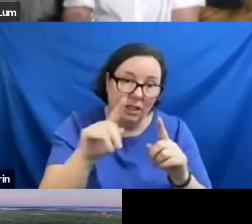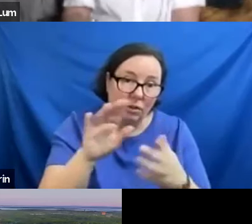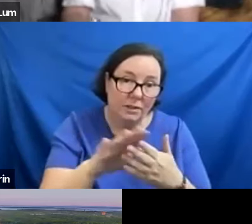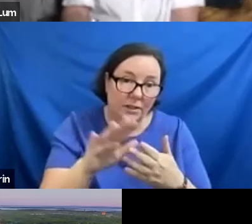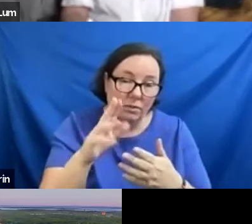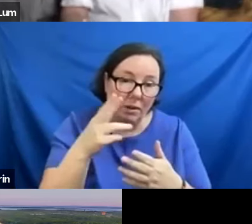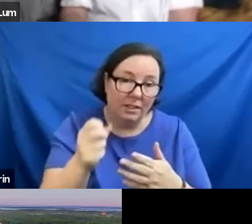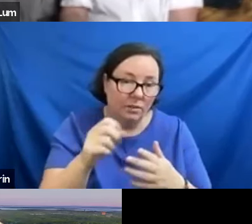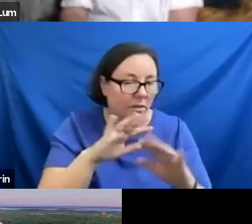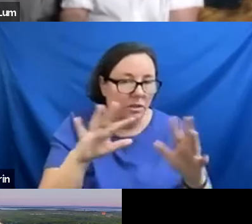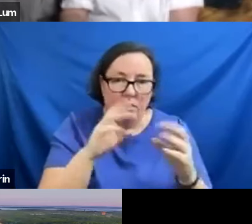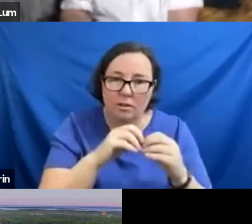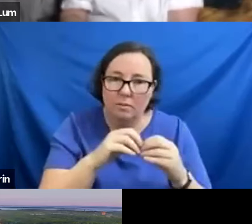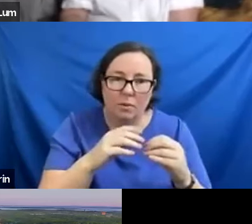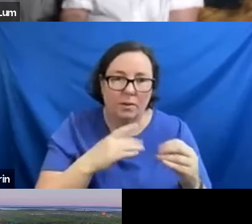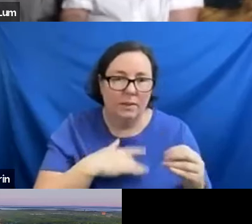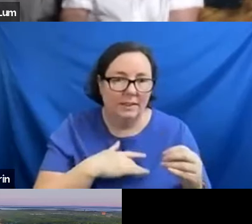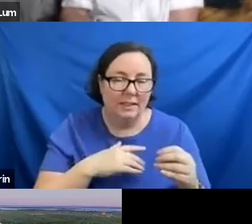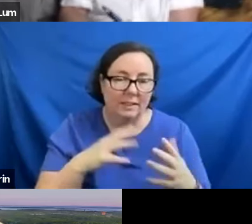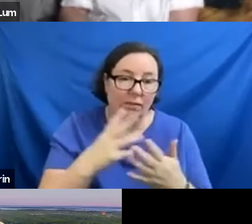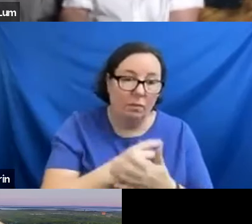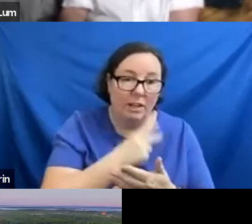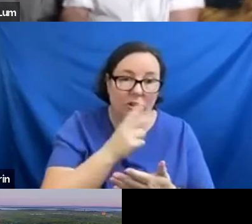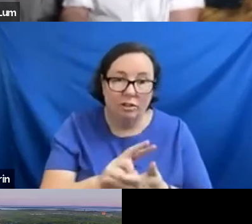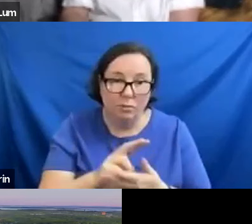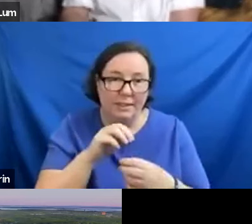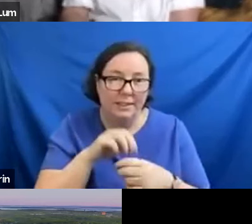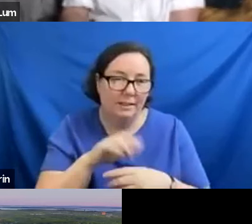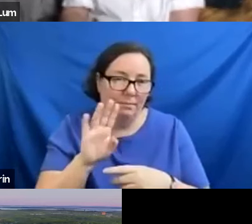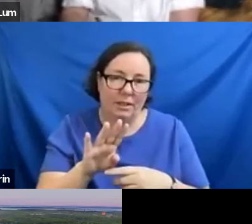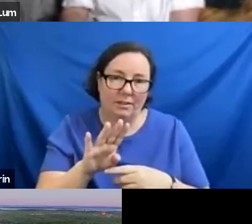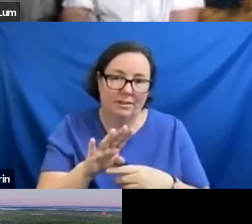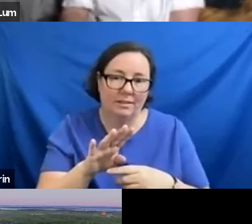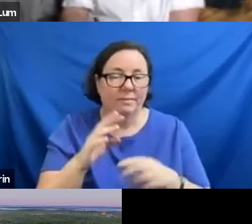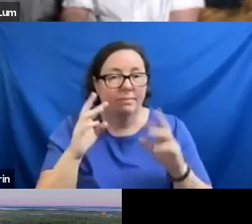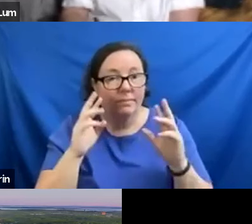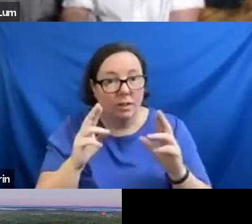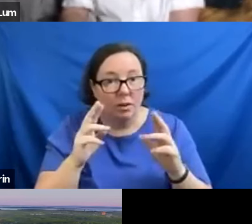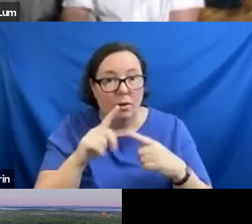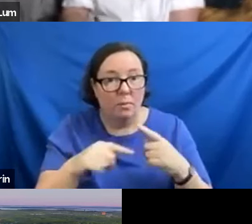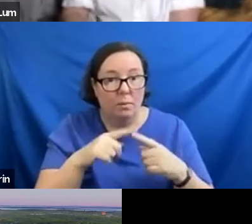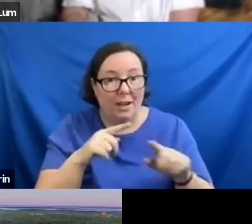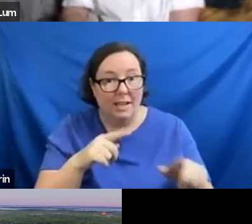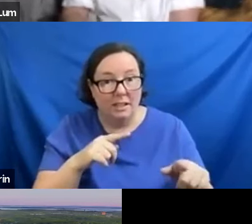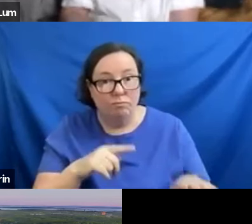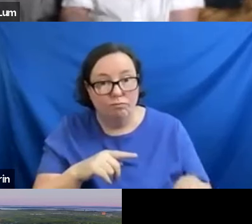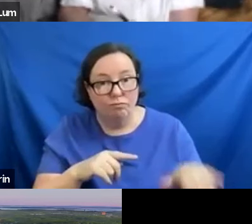will no longer be the sense of winners and losers in Boston. I hope that when we're ready to pick a high school, we'll have a choice of